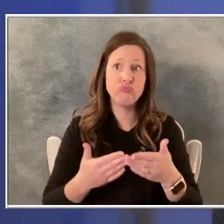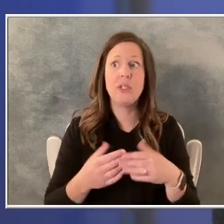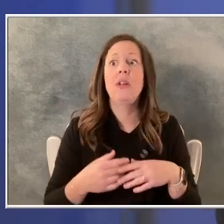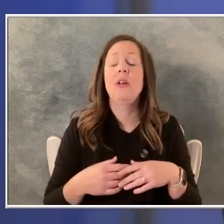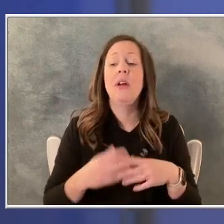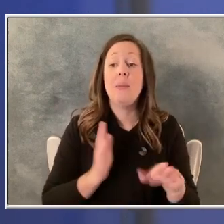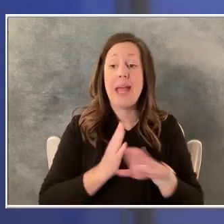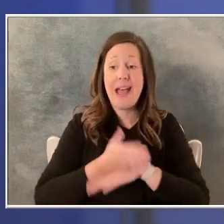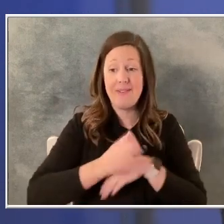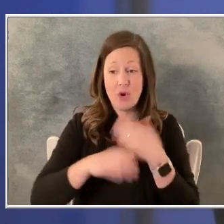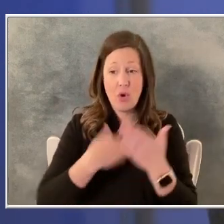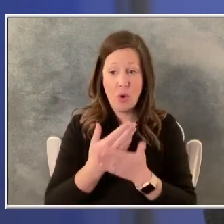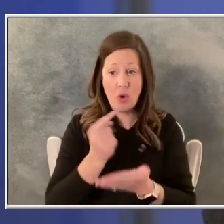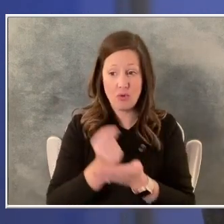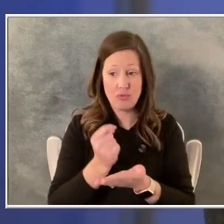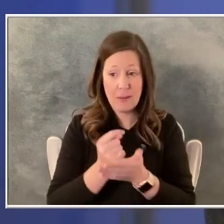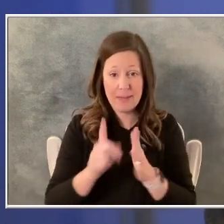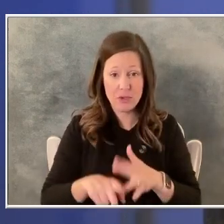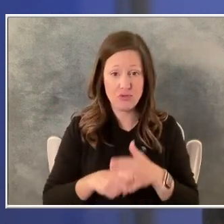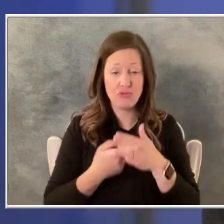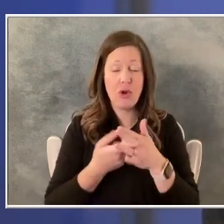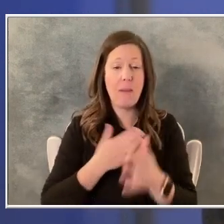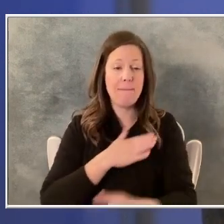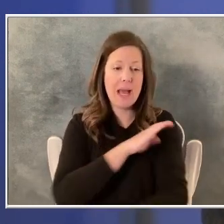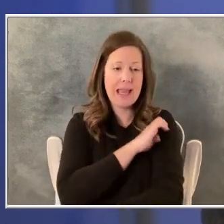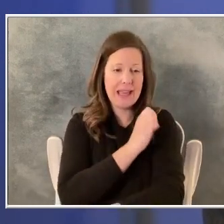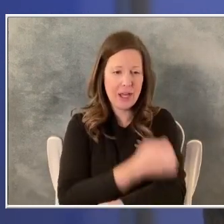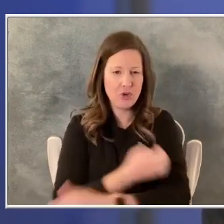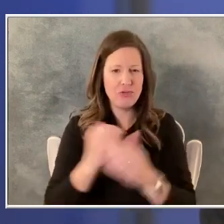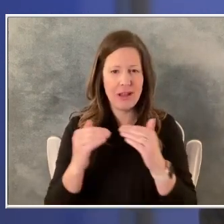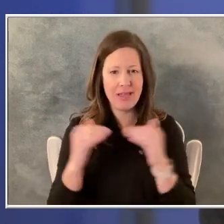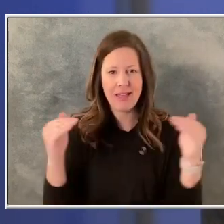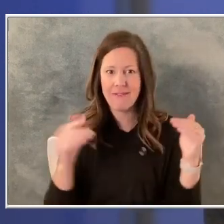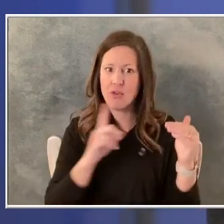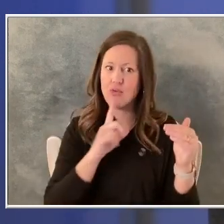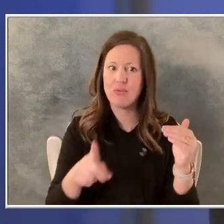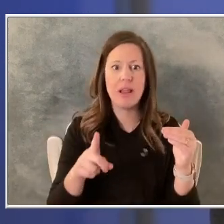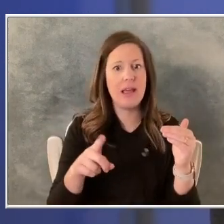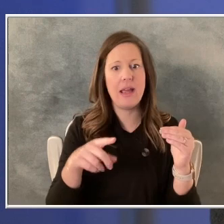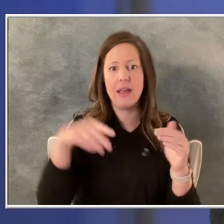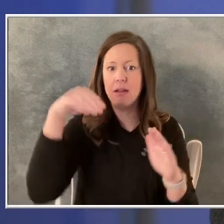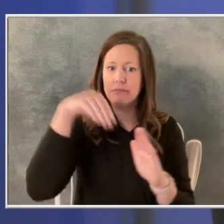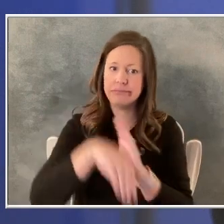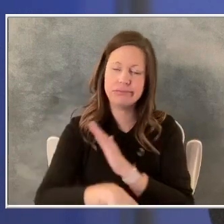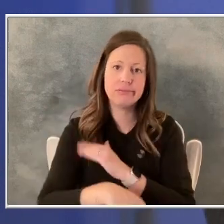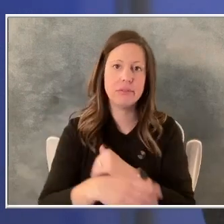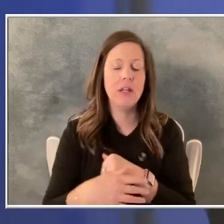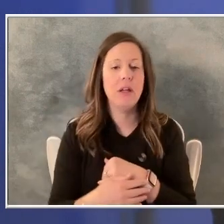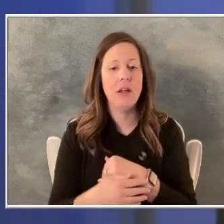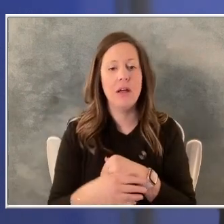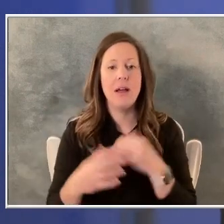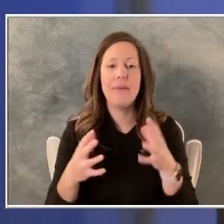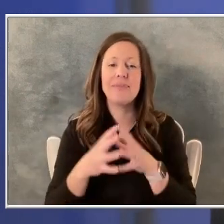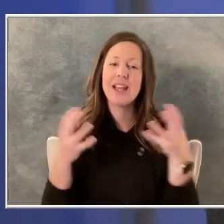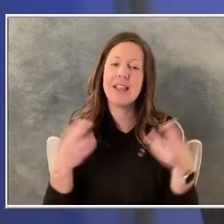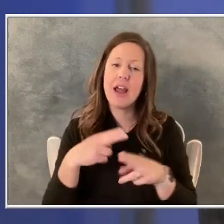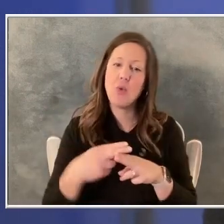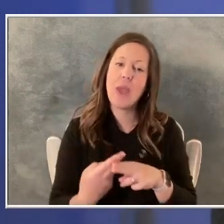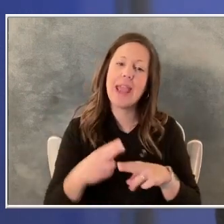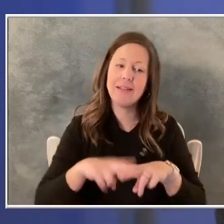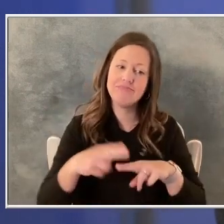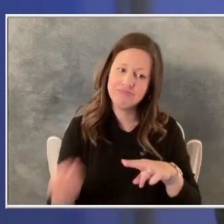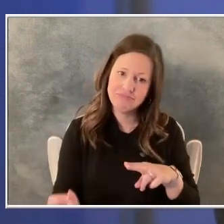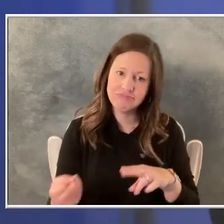treatment started, my energy level just completely disappeared. I lost a lot of weight, so I'm a little